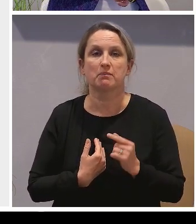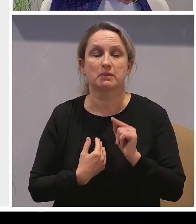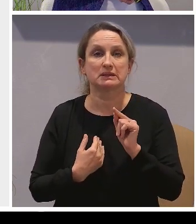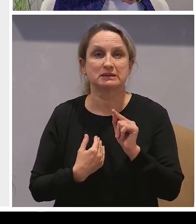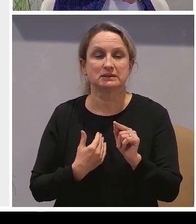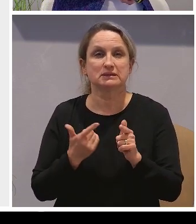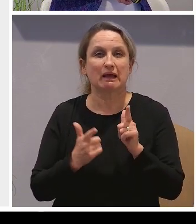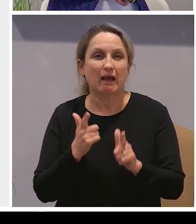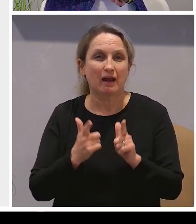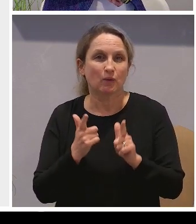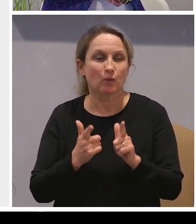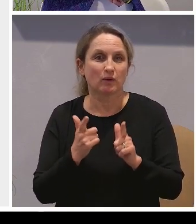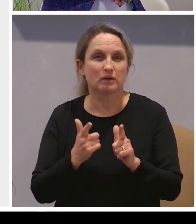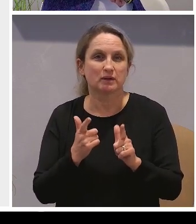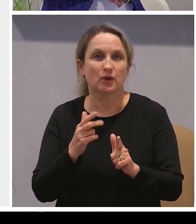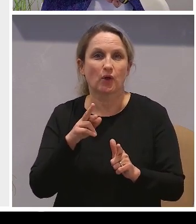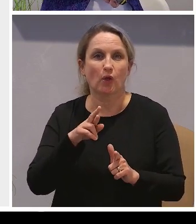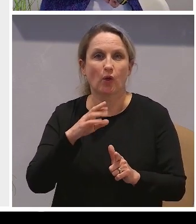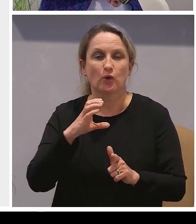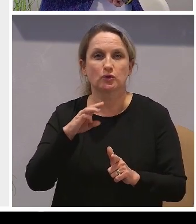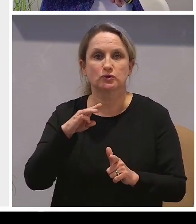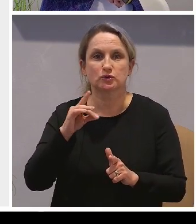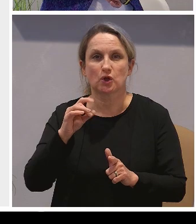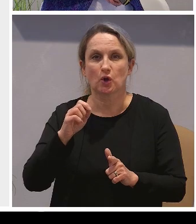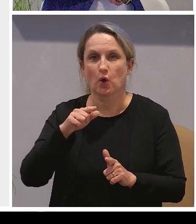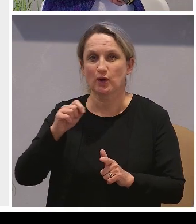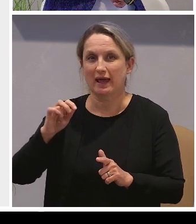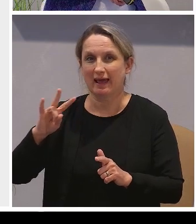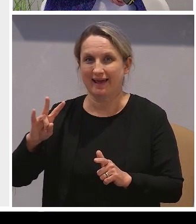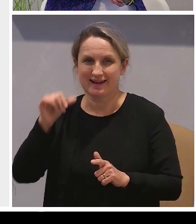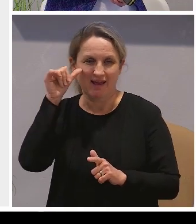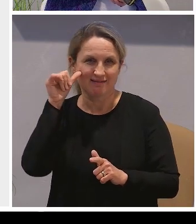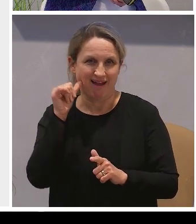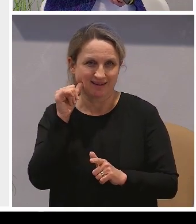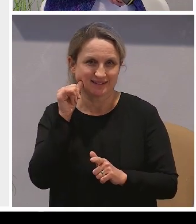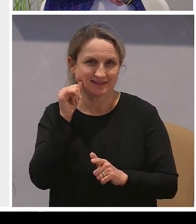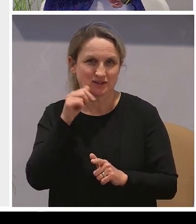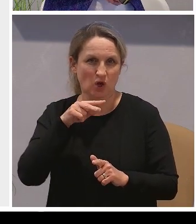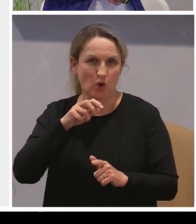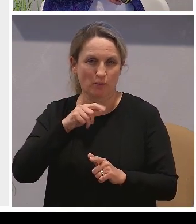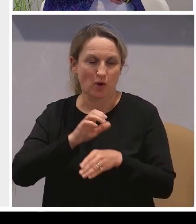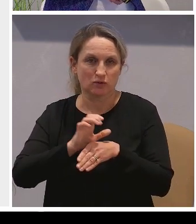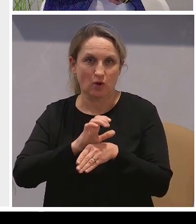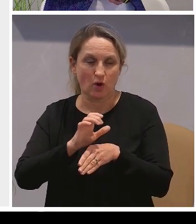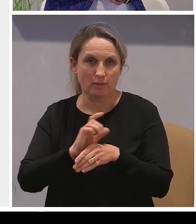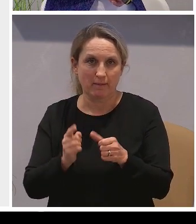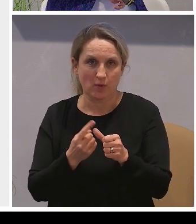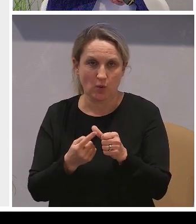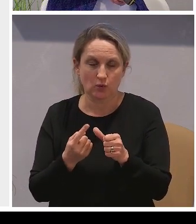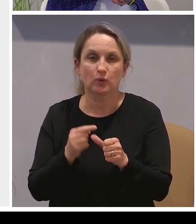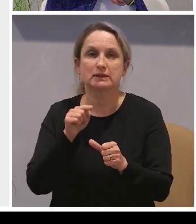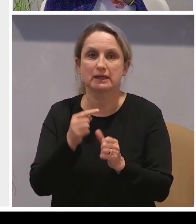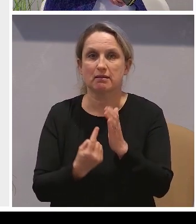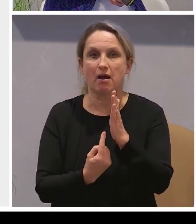siis tegelikult see östrogeeni või naissuguhormooni tootmine on puudulik ja seda me madalas doosis alustame ravi. And